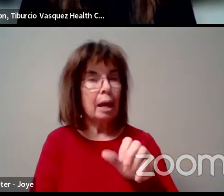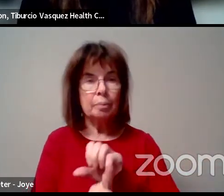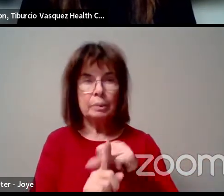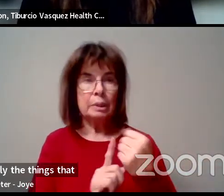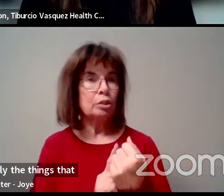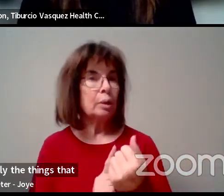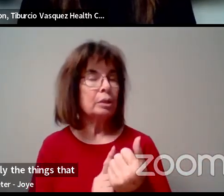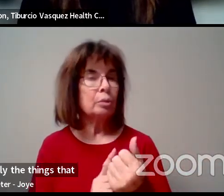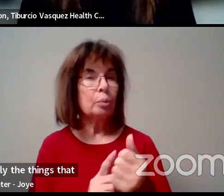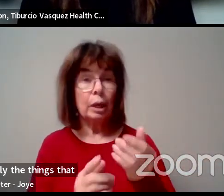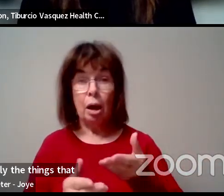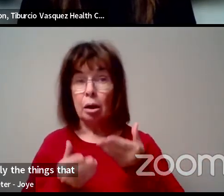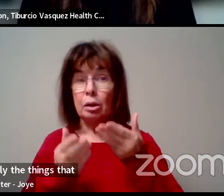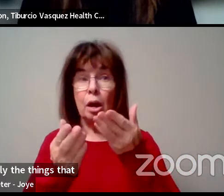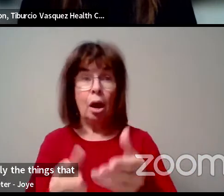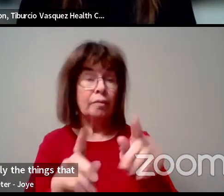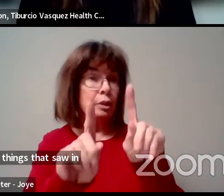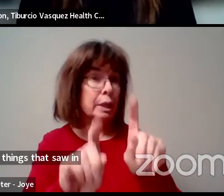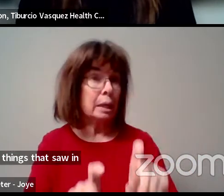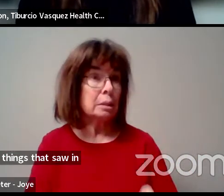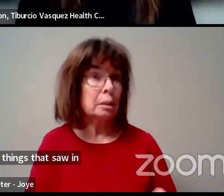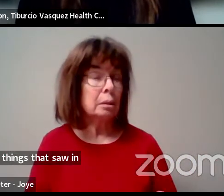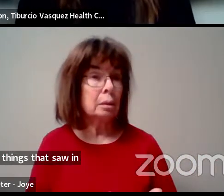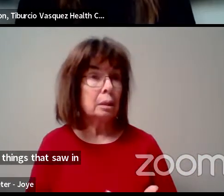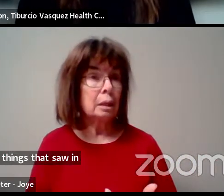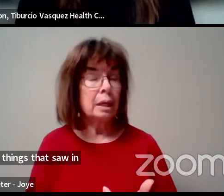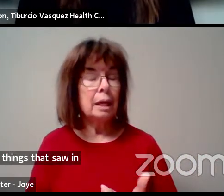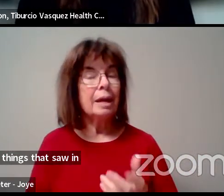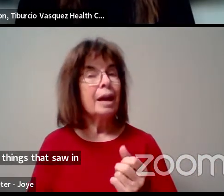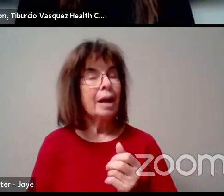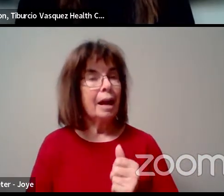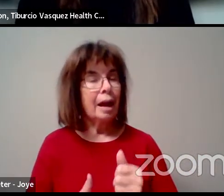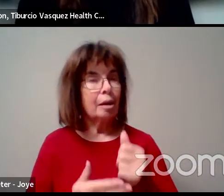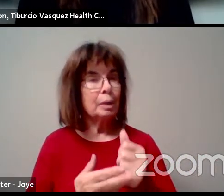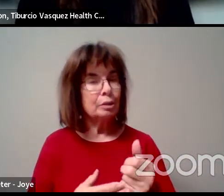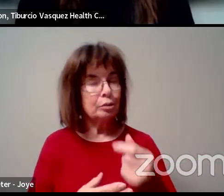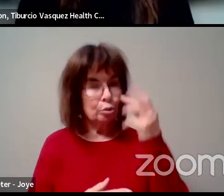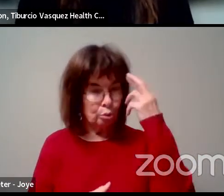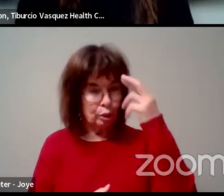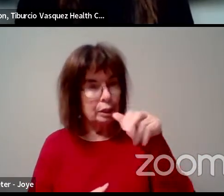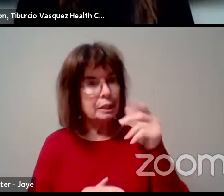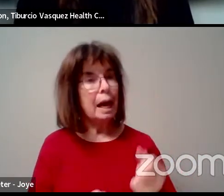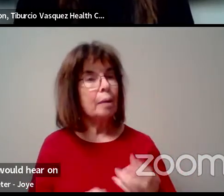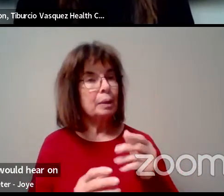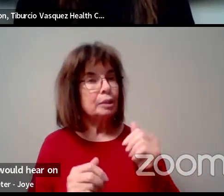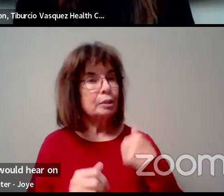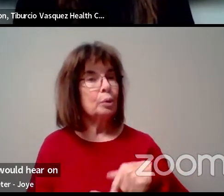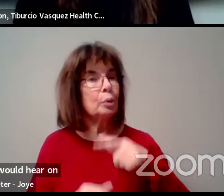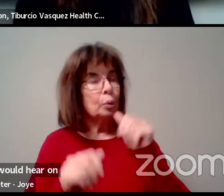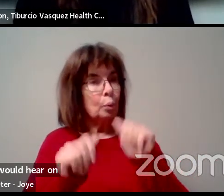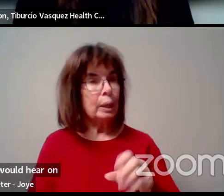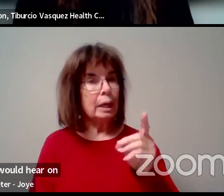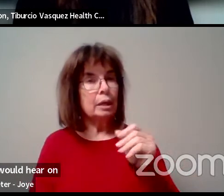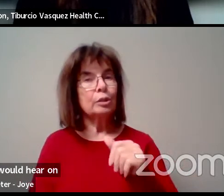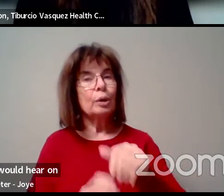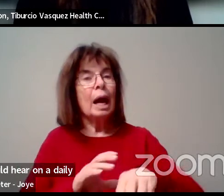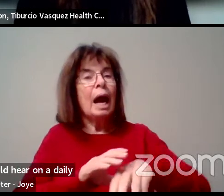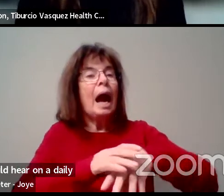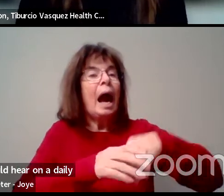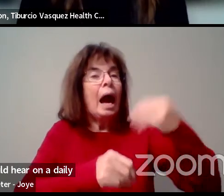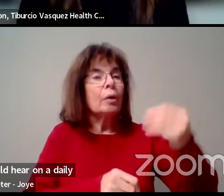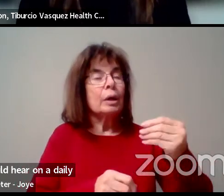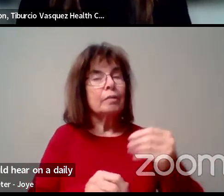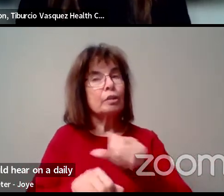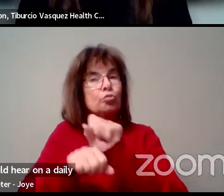testing. Just makes you realize how much can be done outside of traditional settings, that